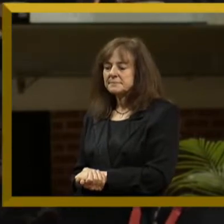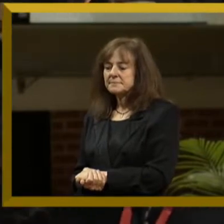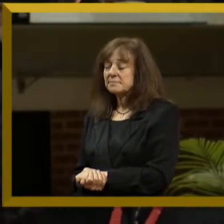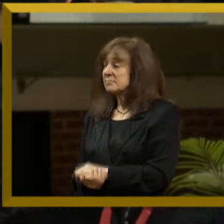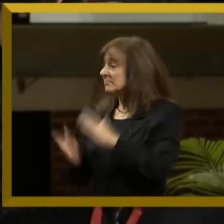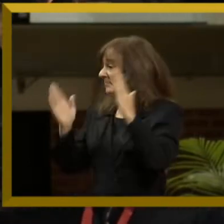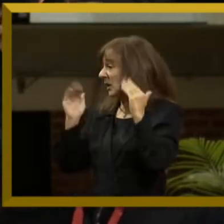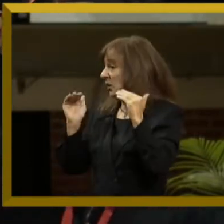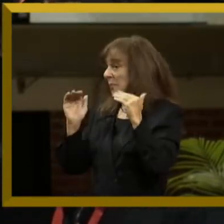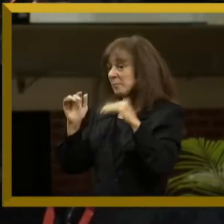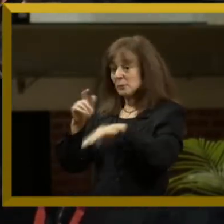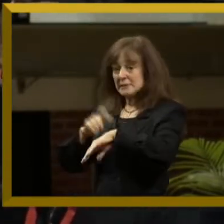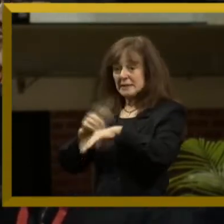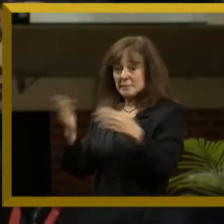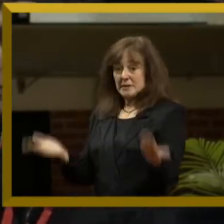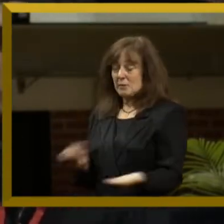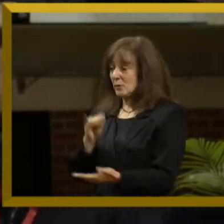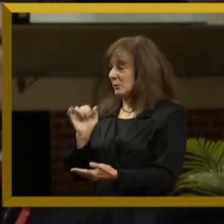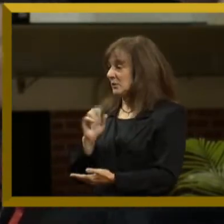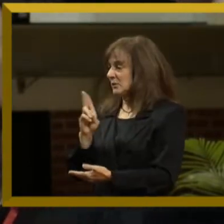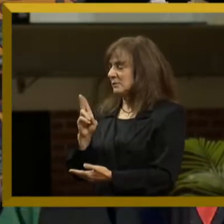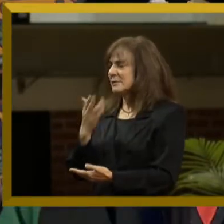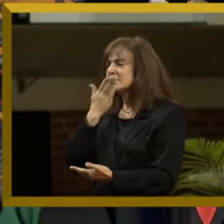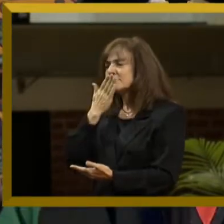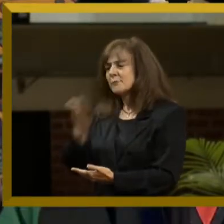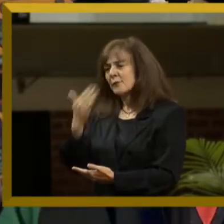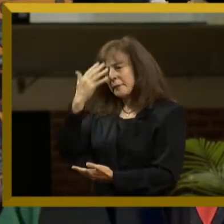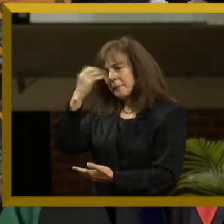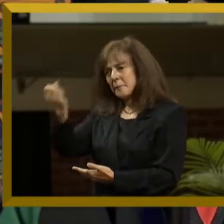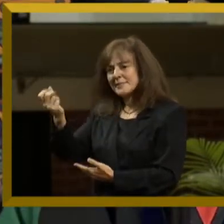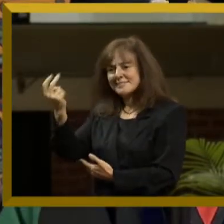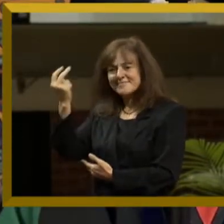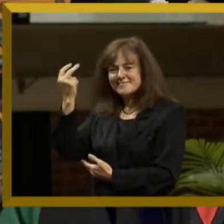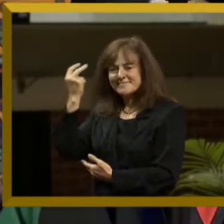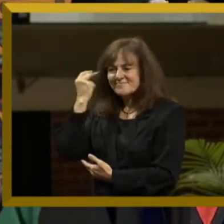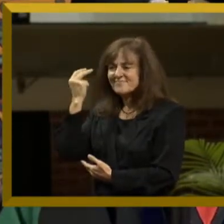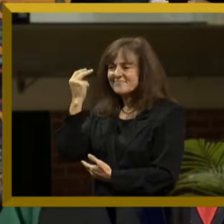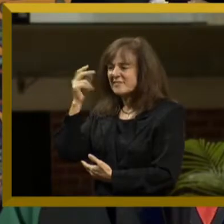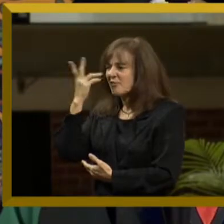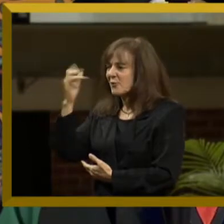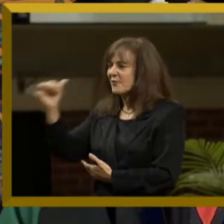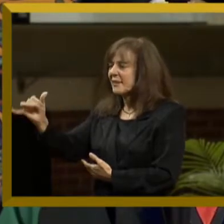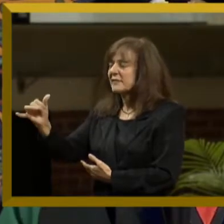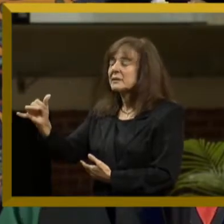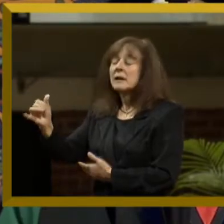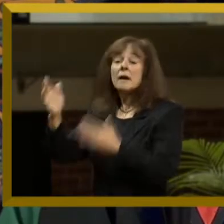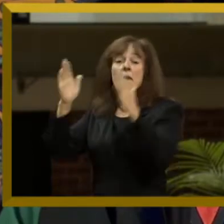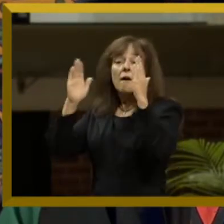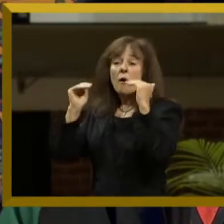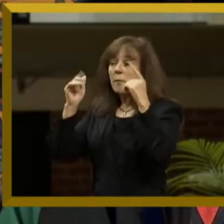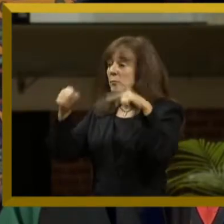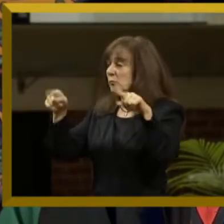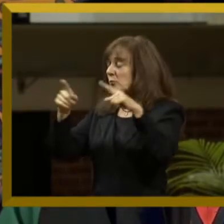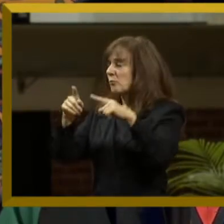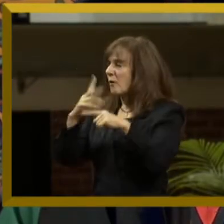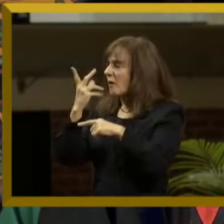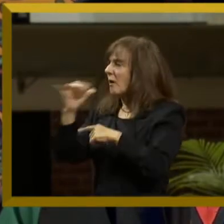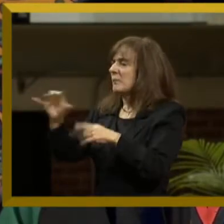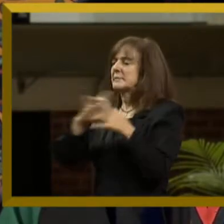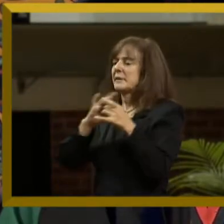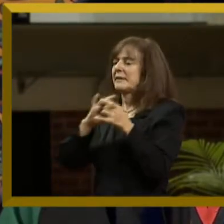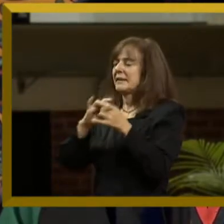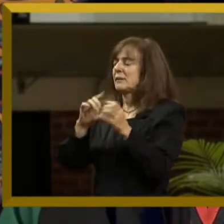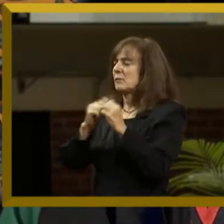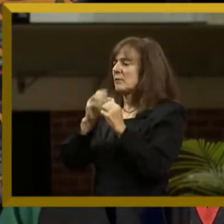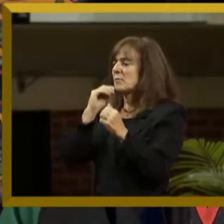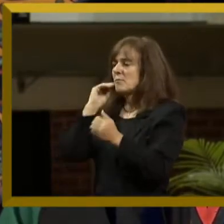I hope your time at OSU includes wonderful memories that you will carry with you forever, and I hope that you will always be connected to your